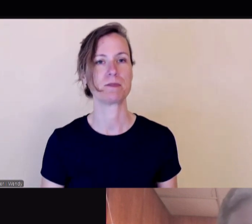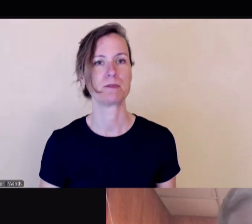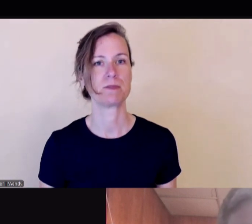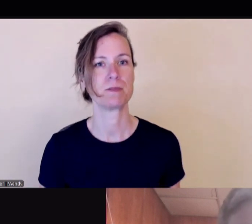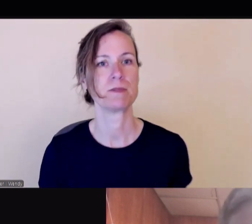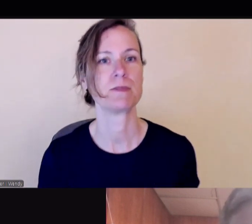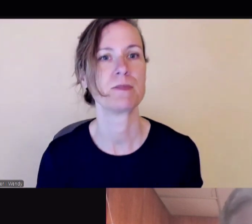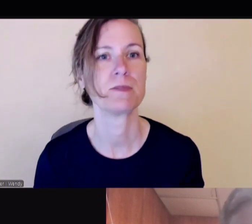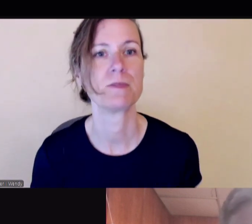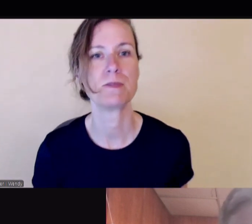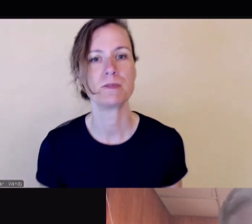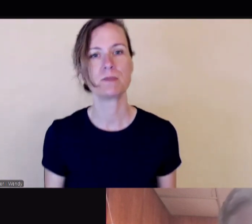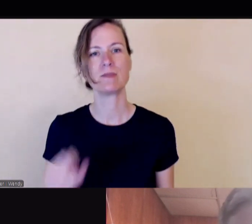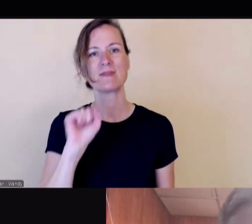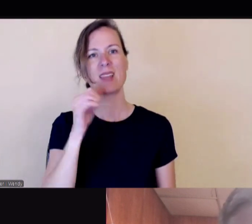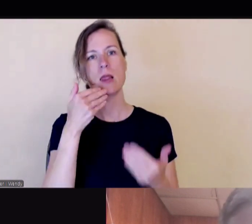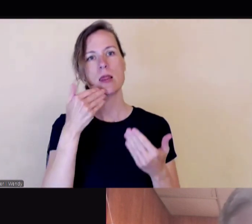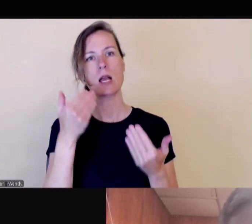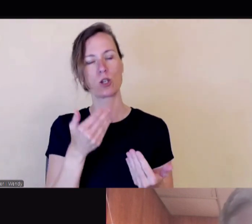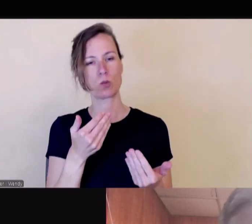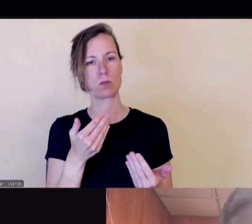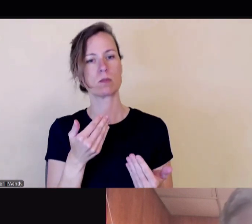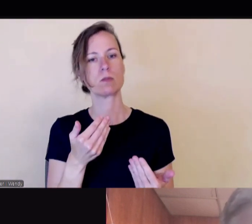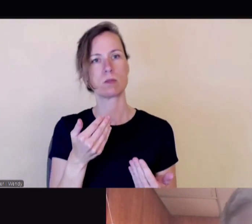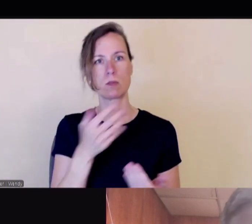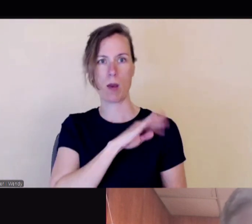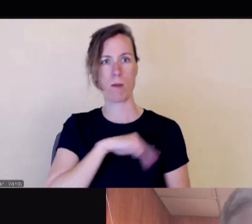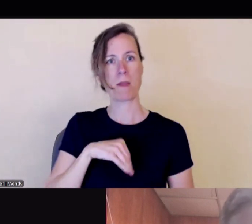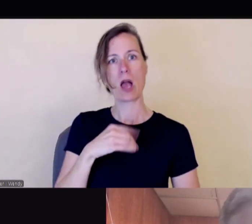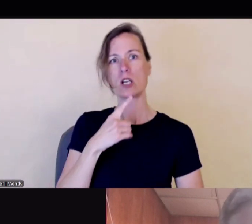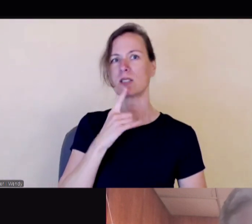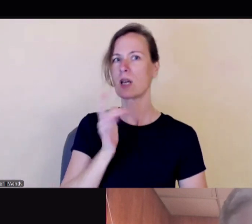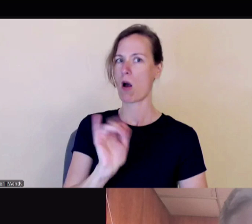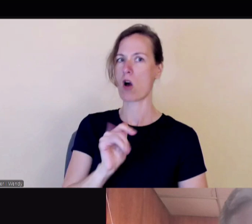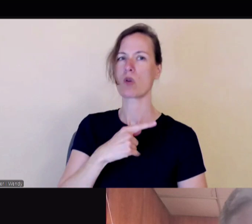Okay, yeah, I would echo the same sentiment. Thank you all for coming.